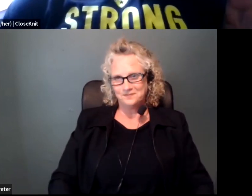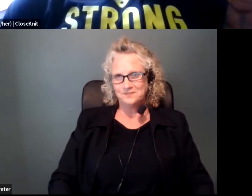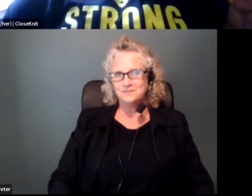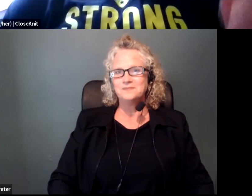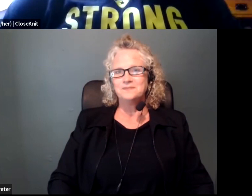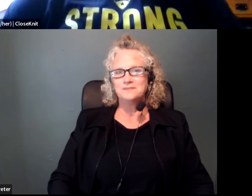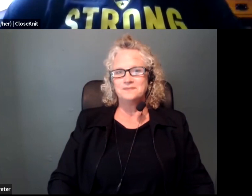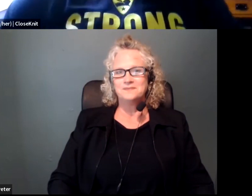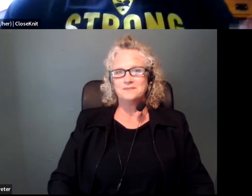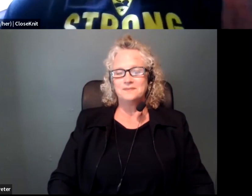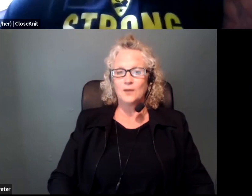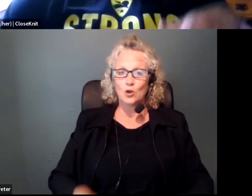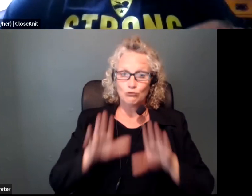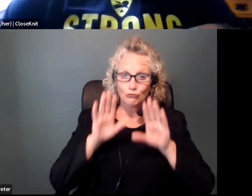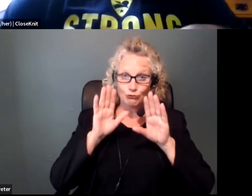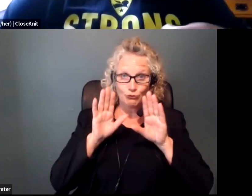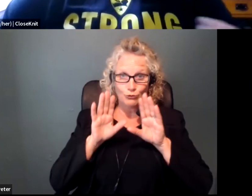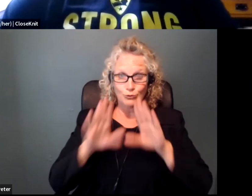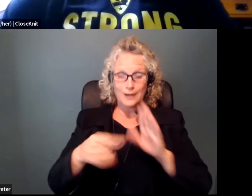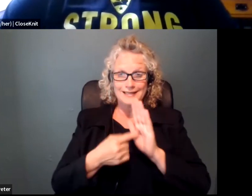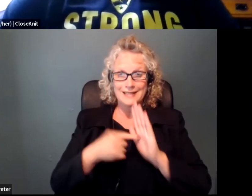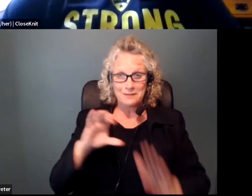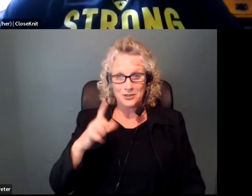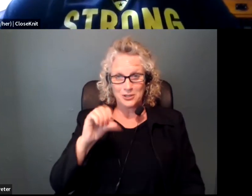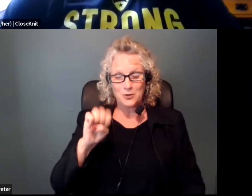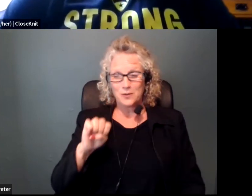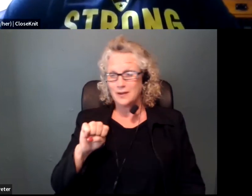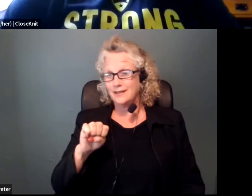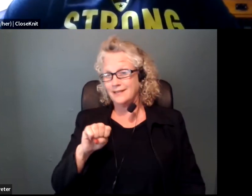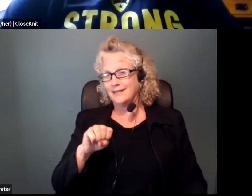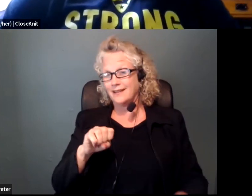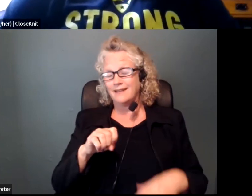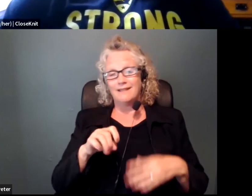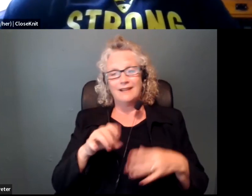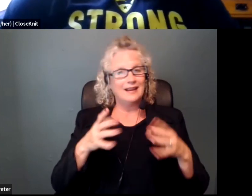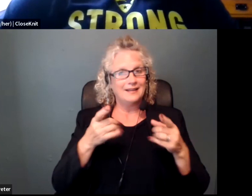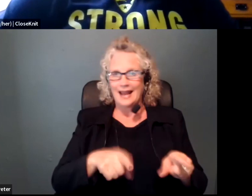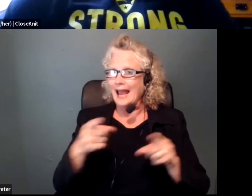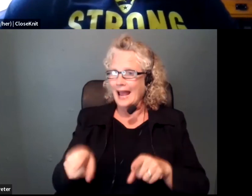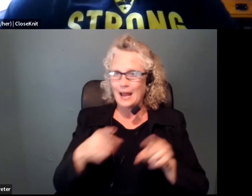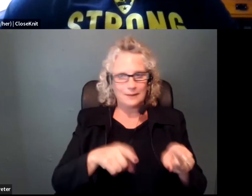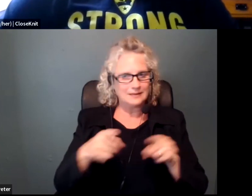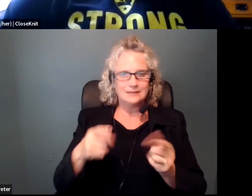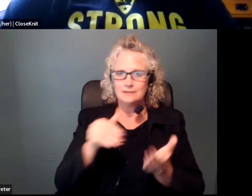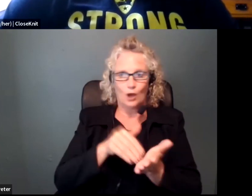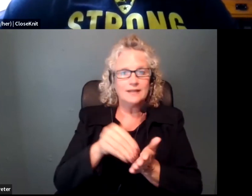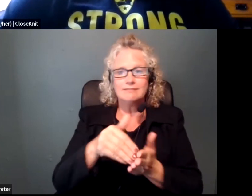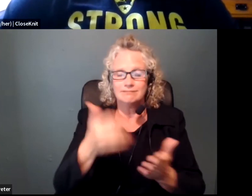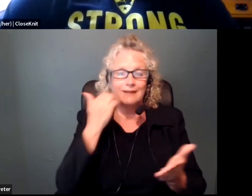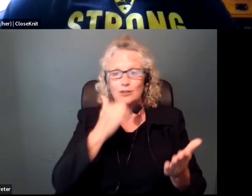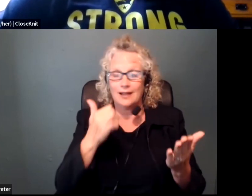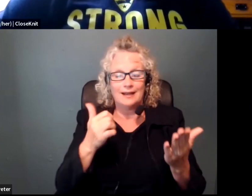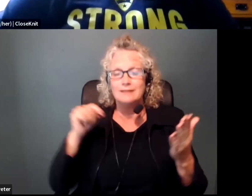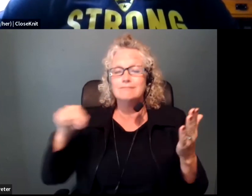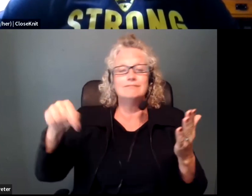That's a great example, Chloe. And if anybody else has other examples they want to share, it happens all the time and every day and in a lot